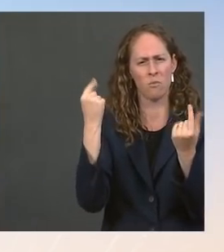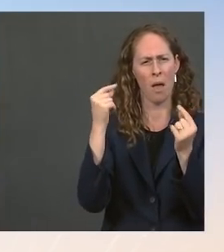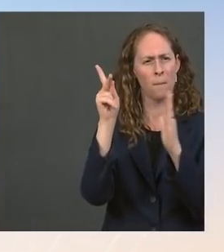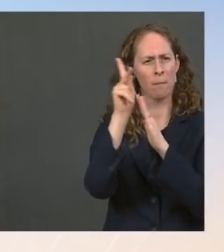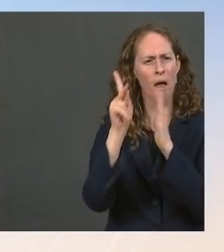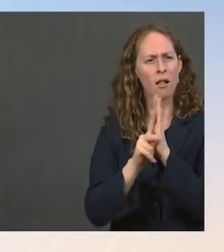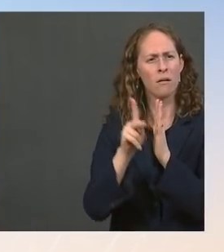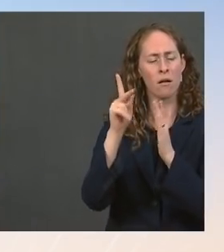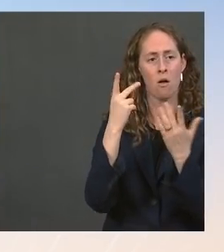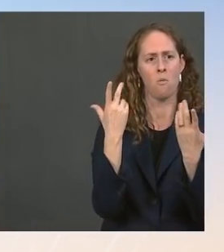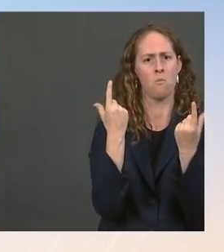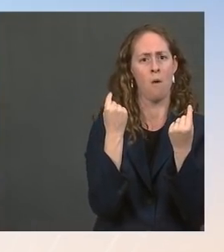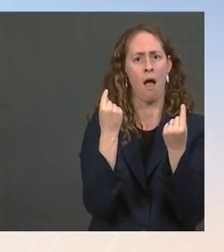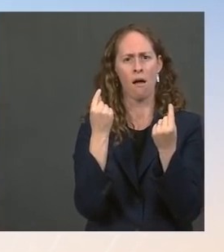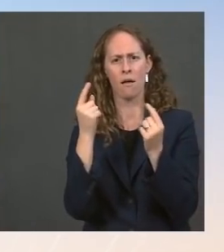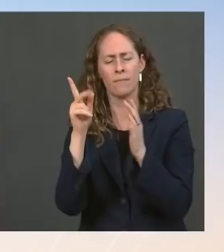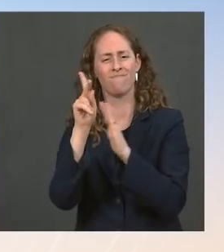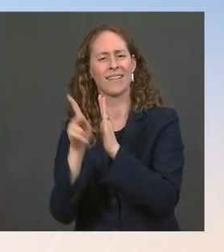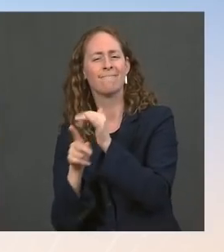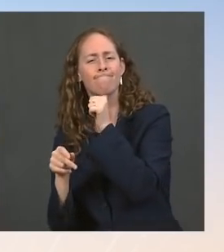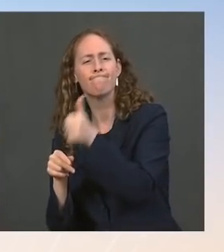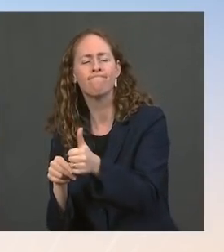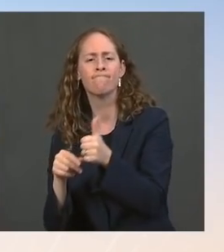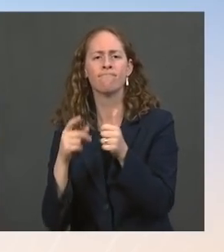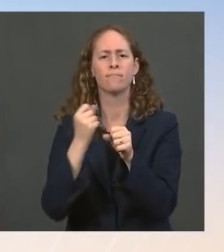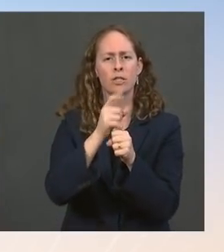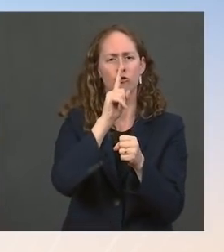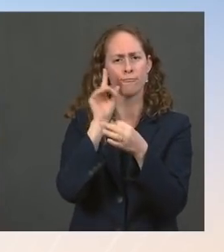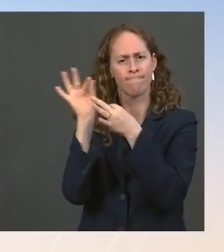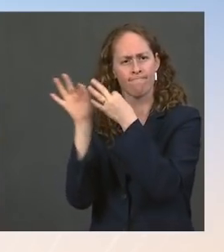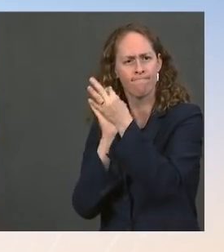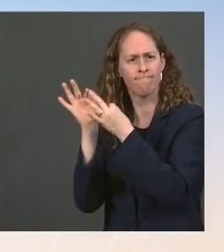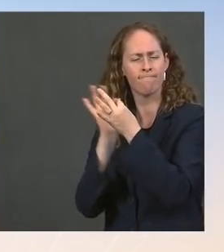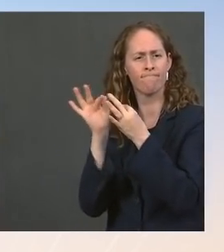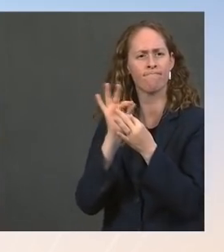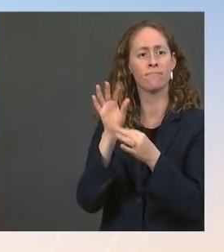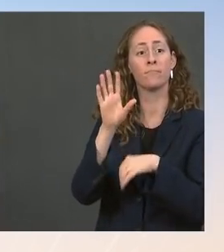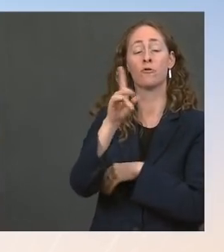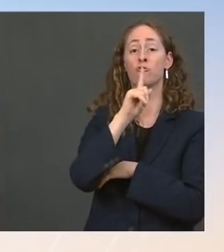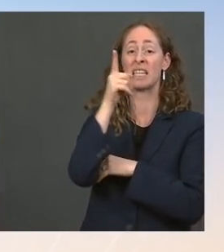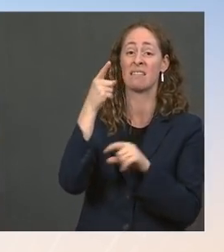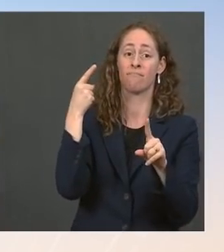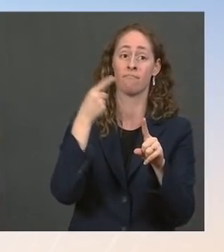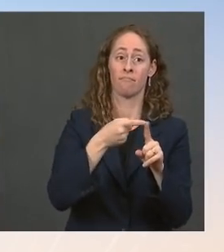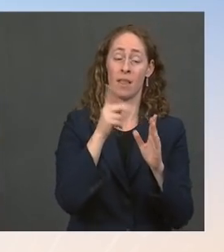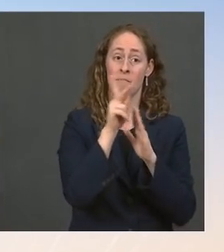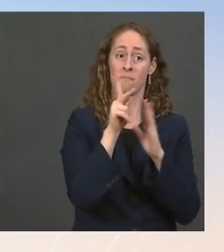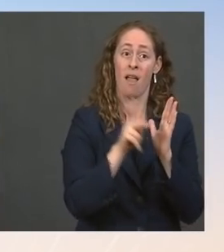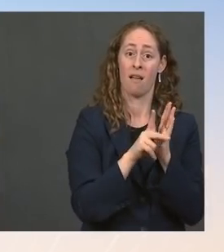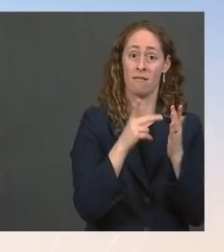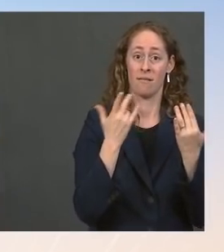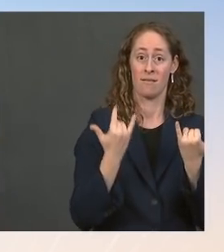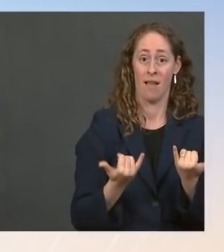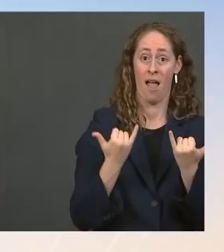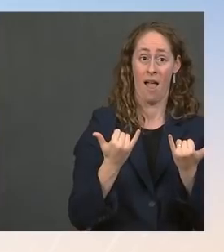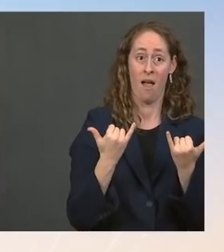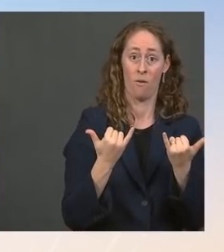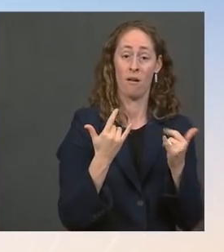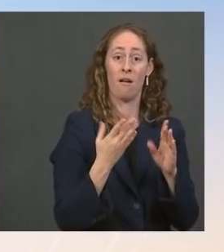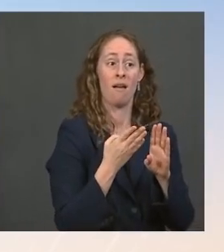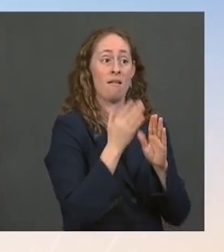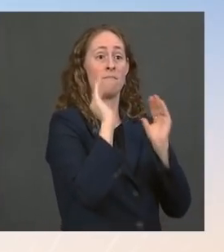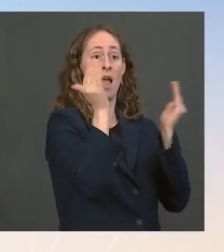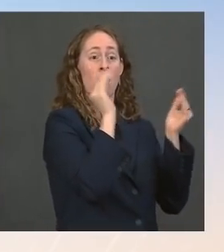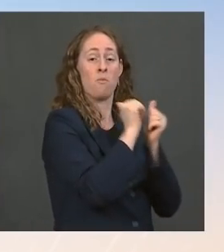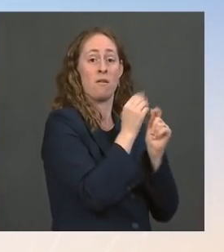not see it as any more different from the policy of the prior administration, which the president feels, we all feel, was inhumane,